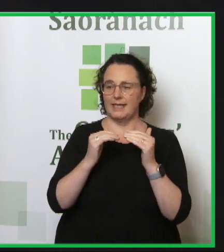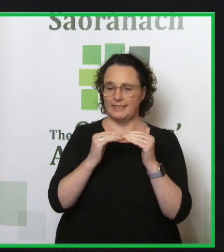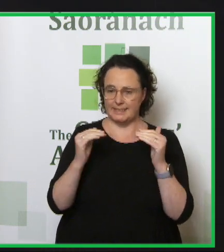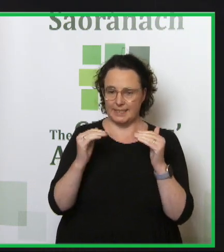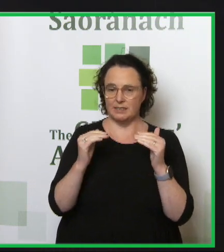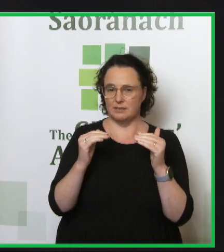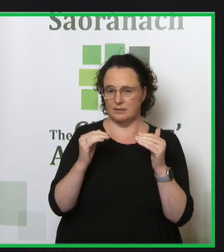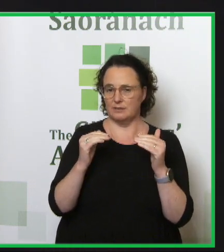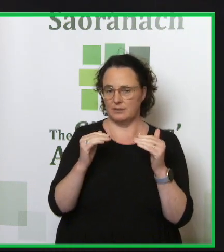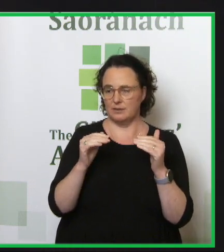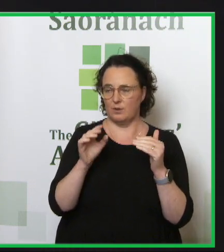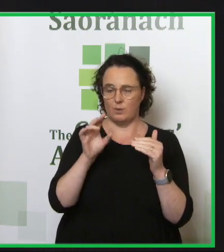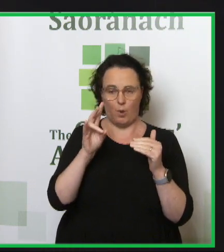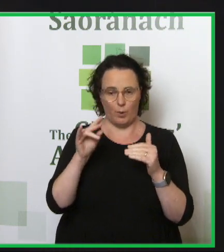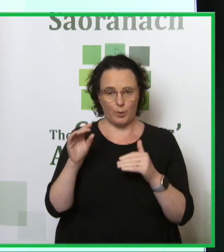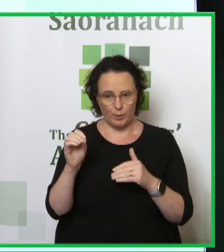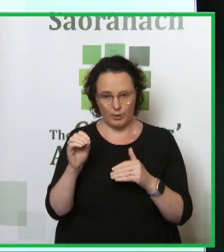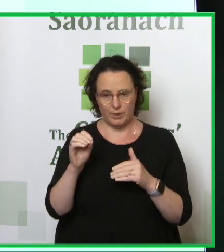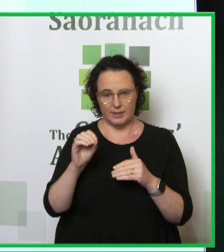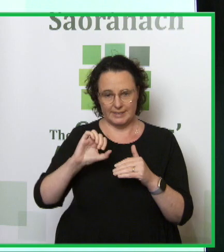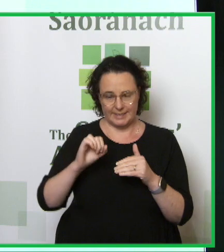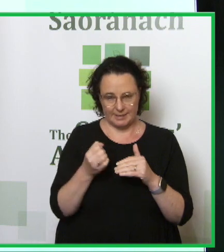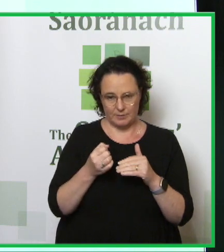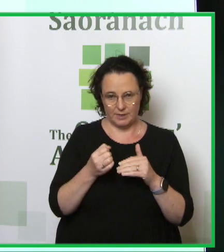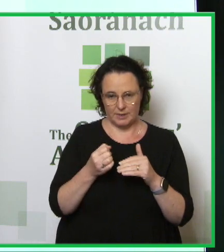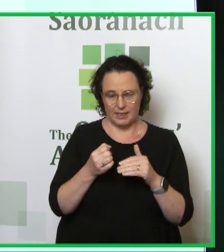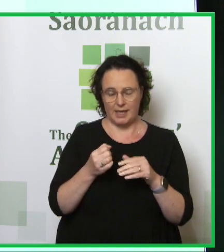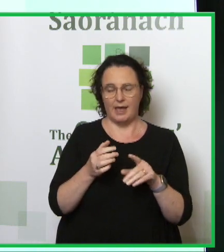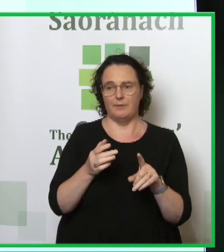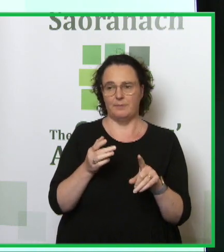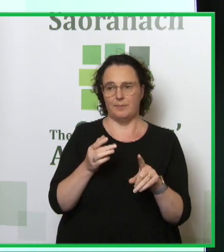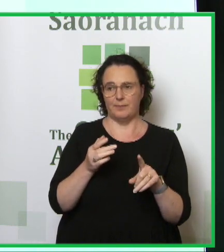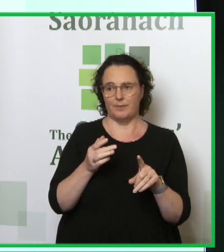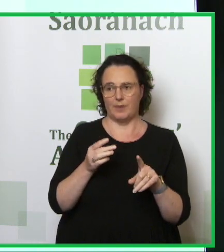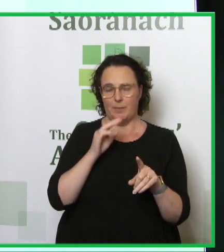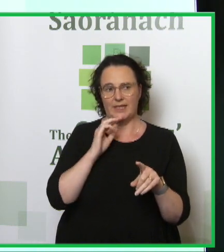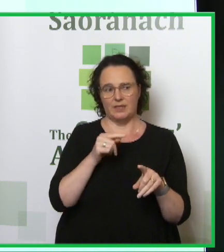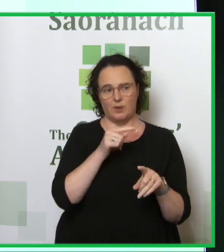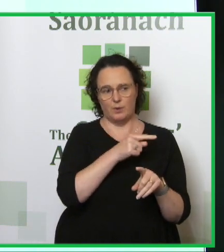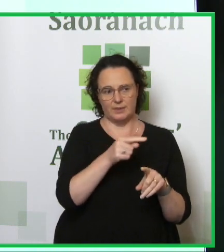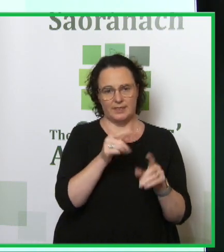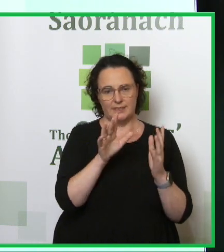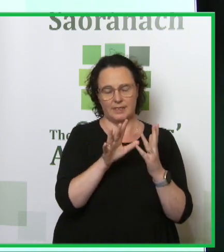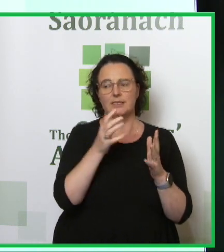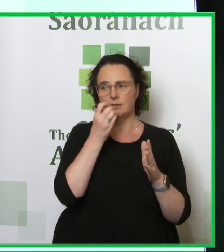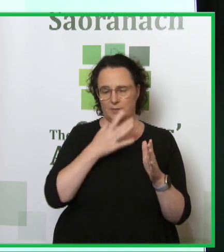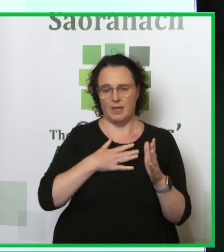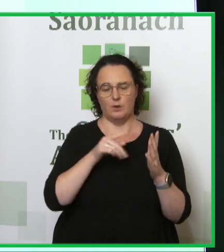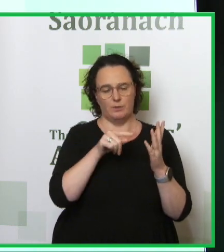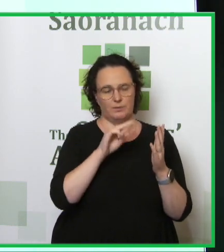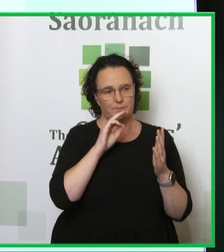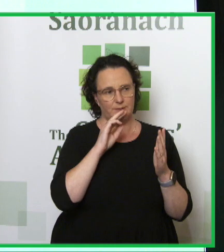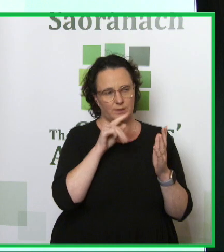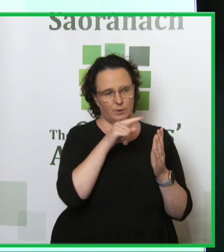second, 3 of those gave their second preference. Sorry, those 10 people, beg your pardon, they,